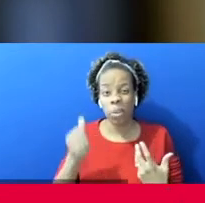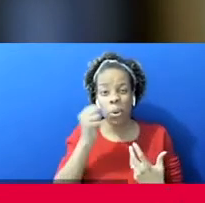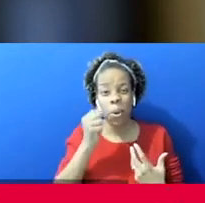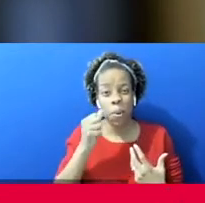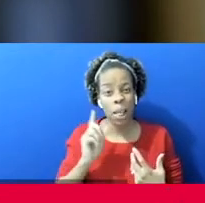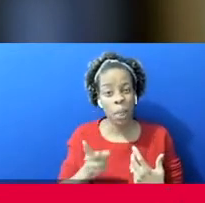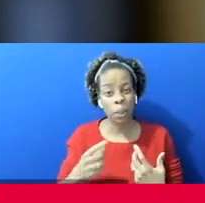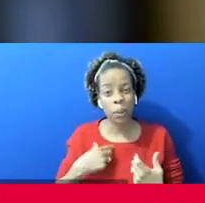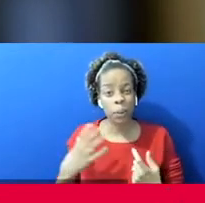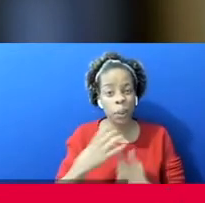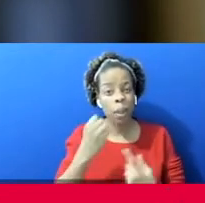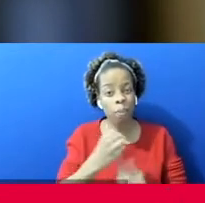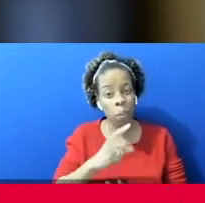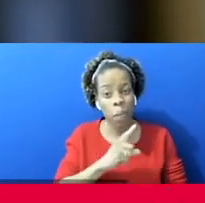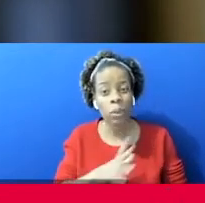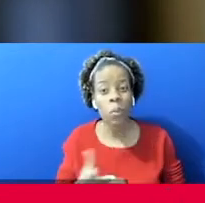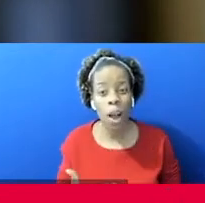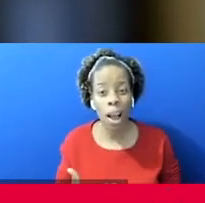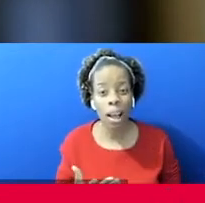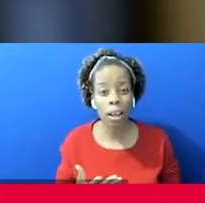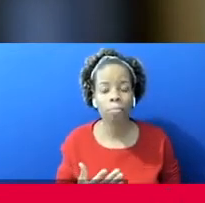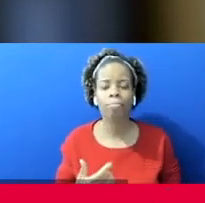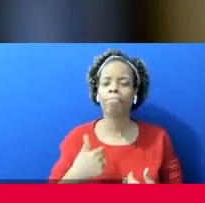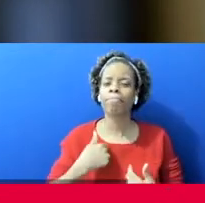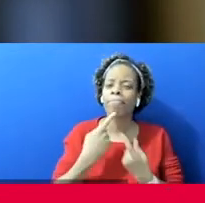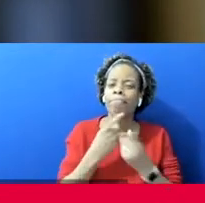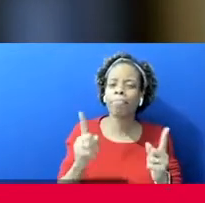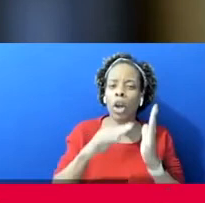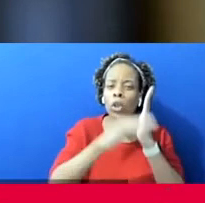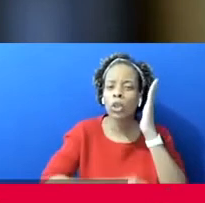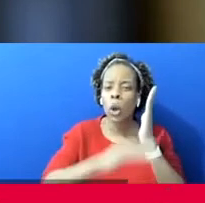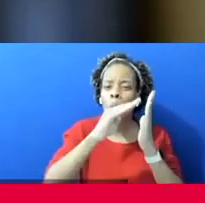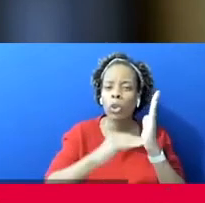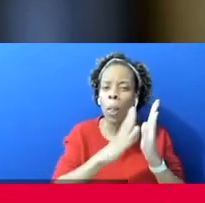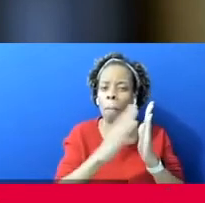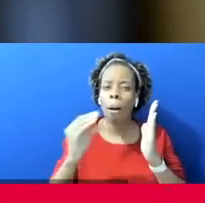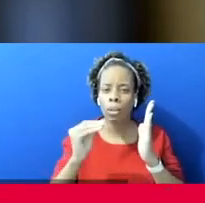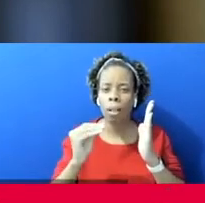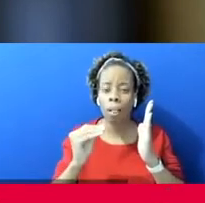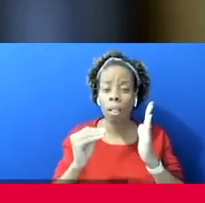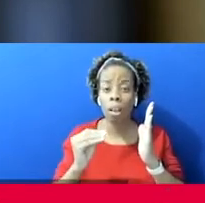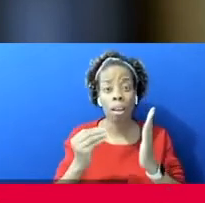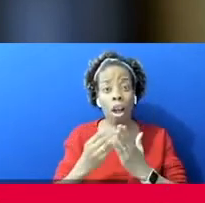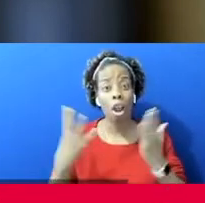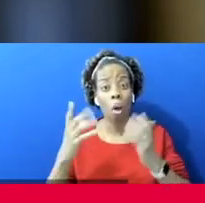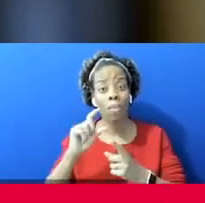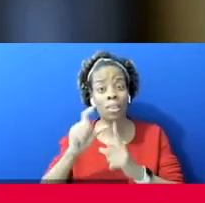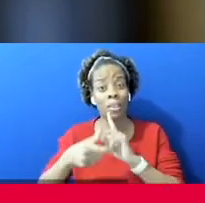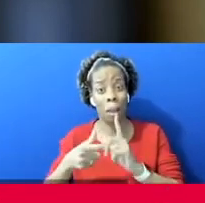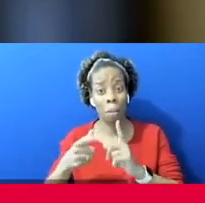that, particularly disabled groups. I mentioned the social model, and even a lot of disabled people who follow the social model and champion the social